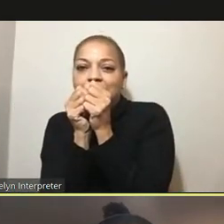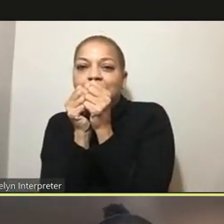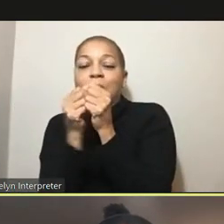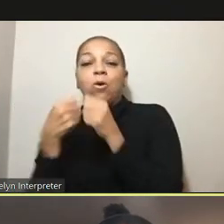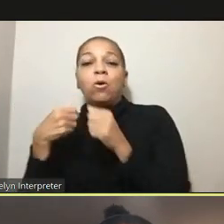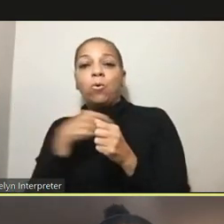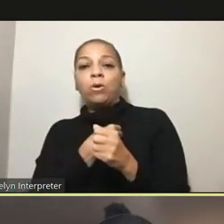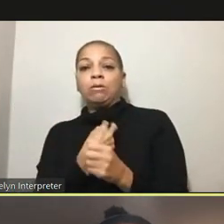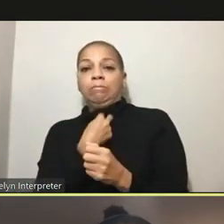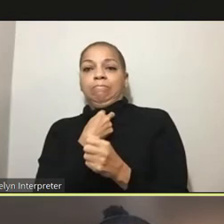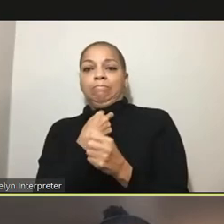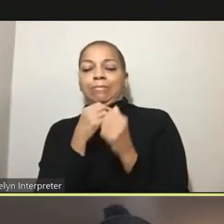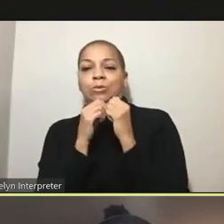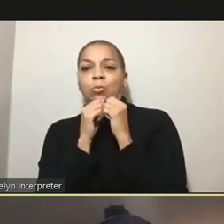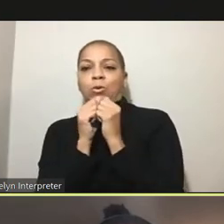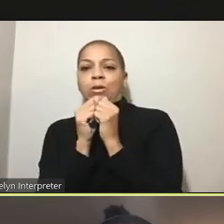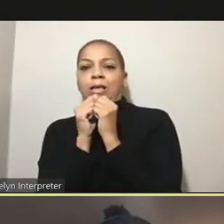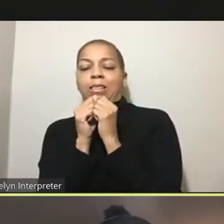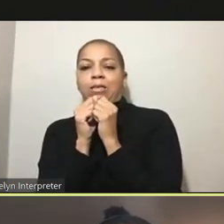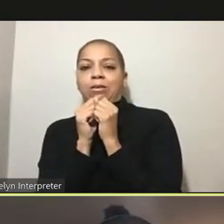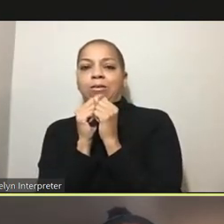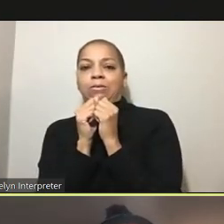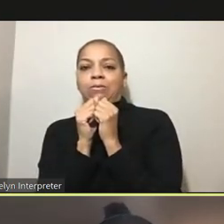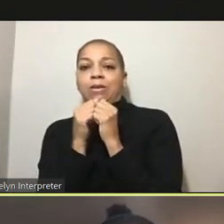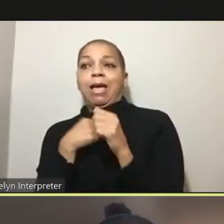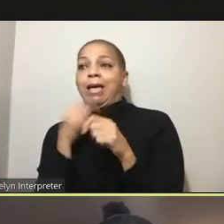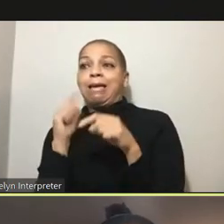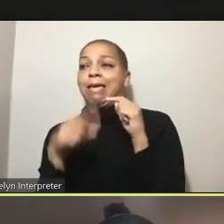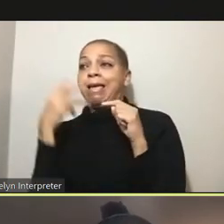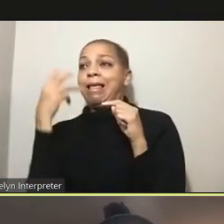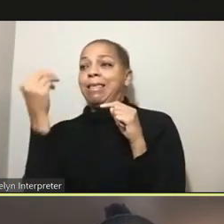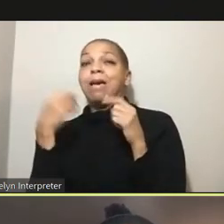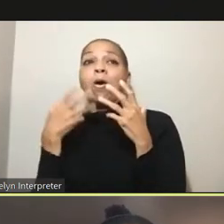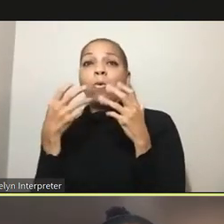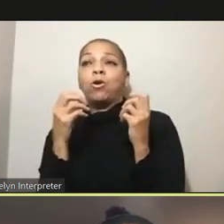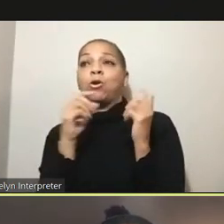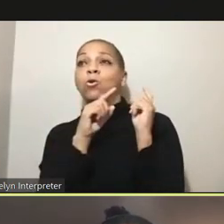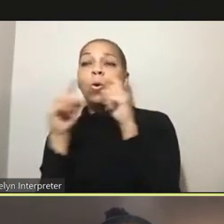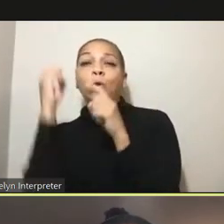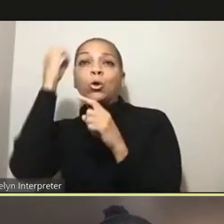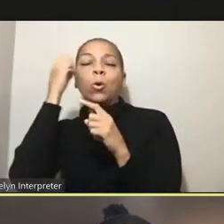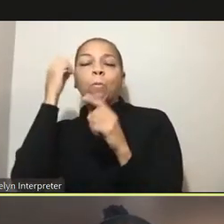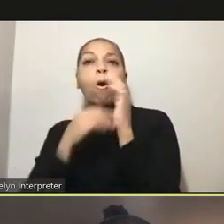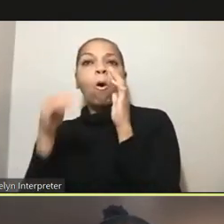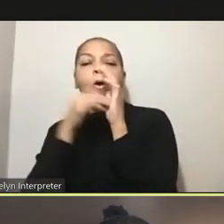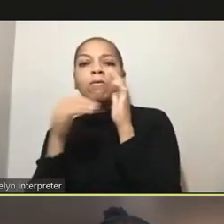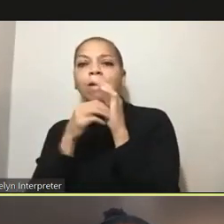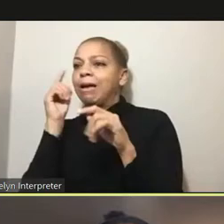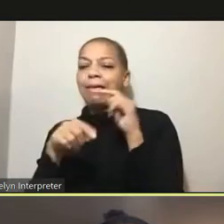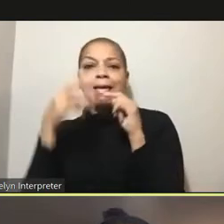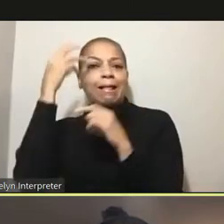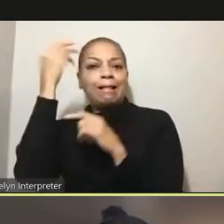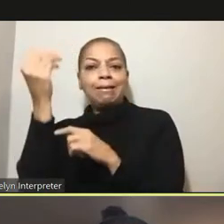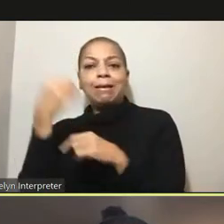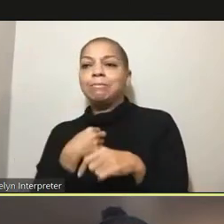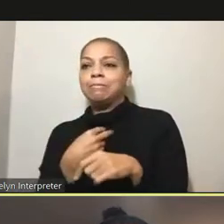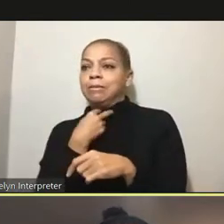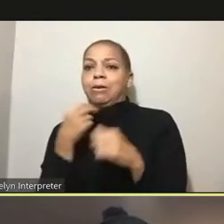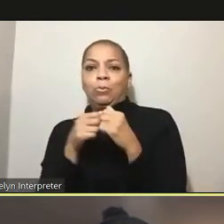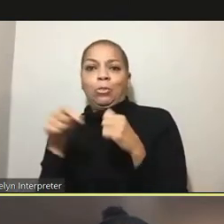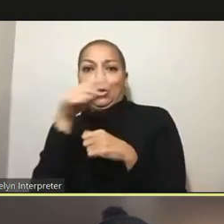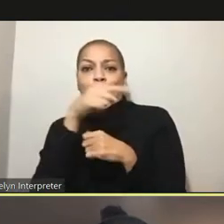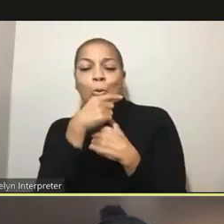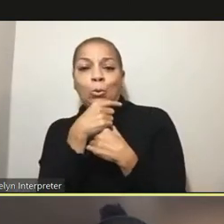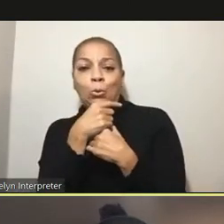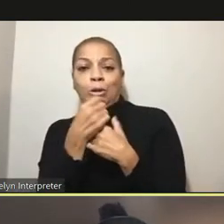trapped together, literally. I can't leave. I like to go to Europe very often. I cannot leave. I'm trapped with you.